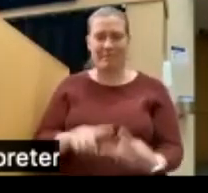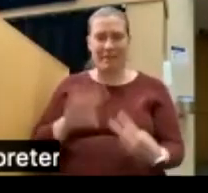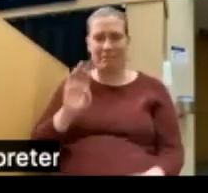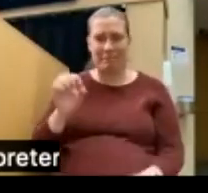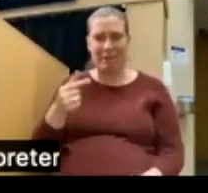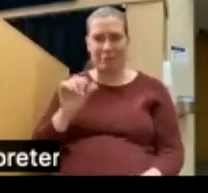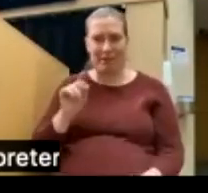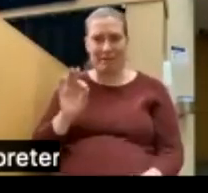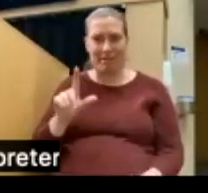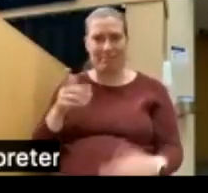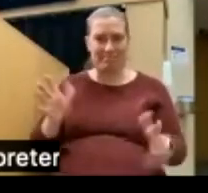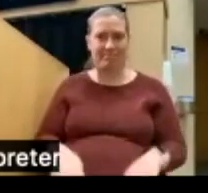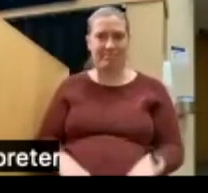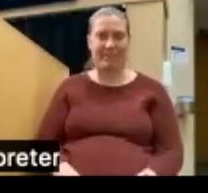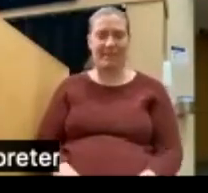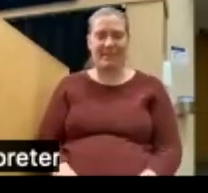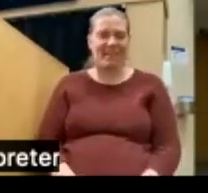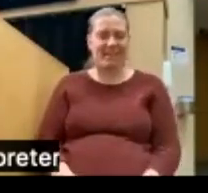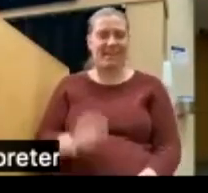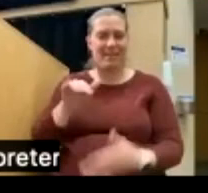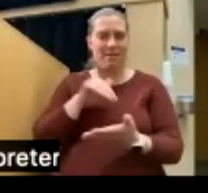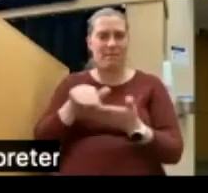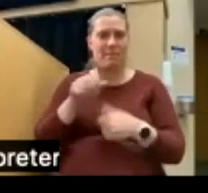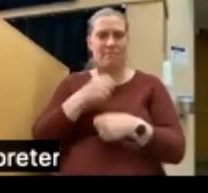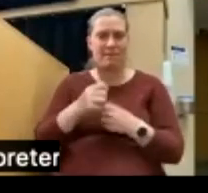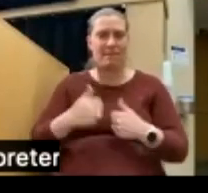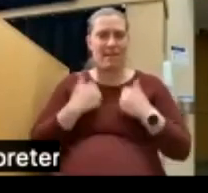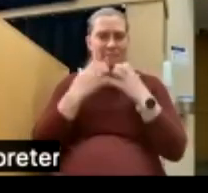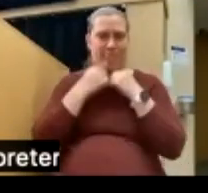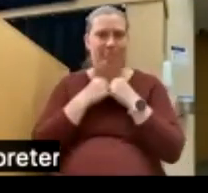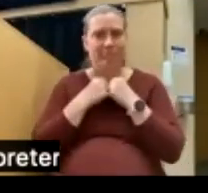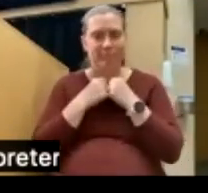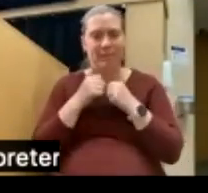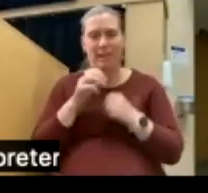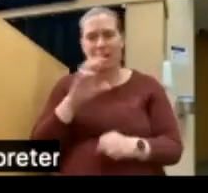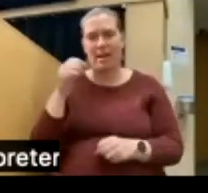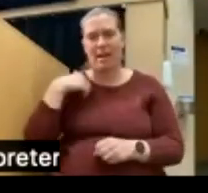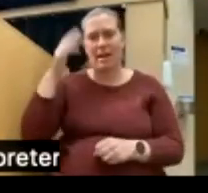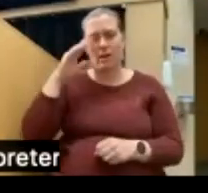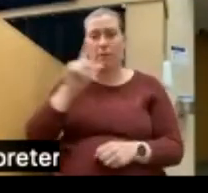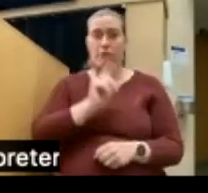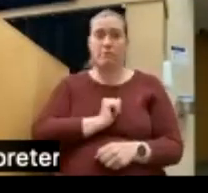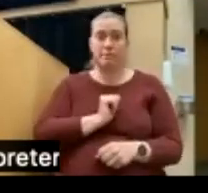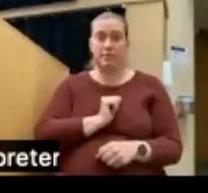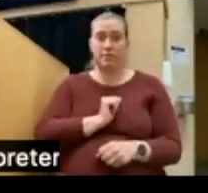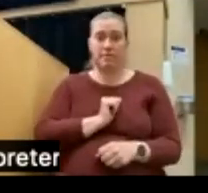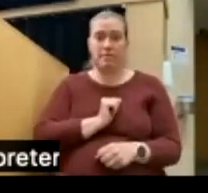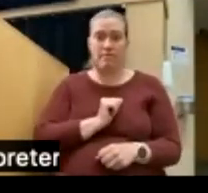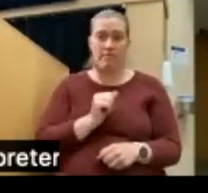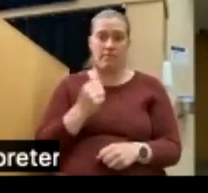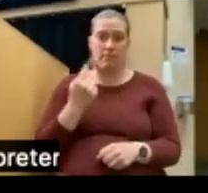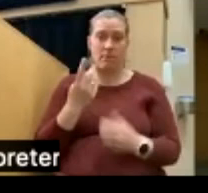pay attention to it. It's often what makes life meaningful. And I know for me, something that is really